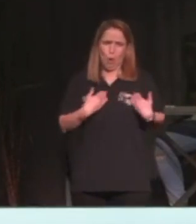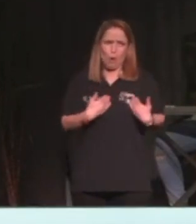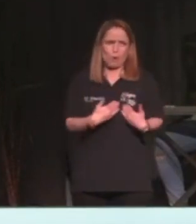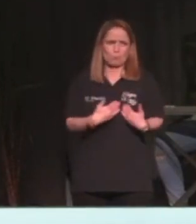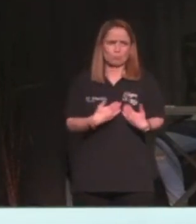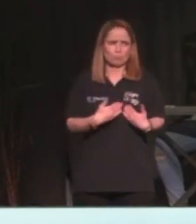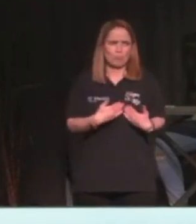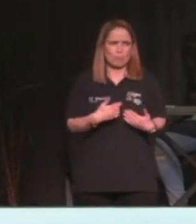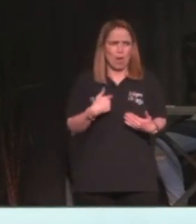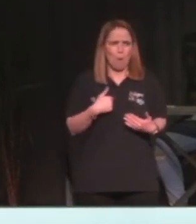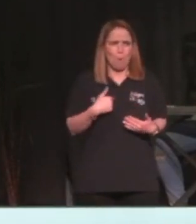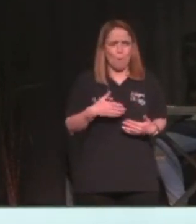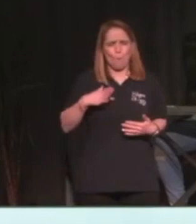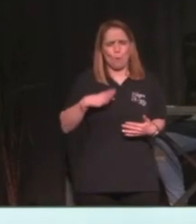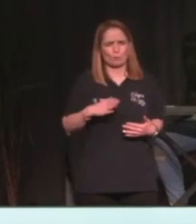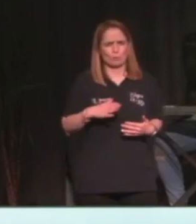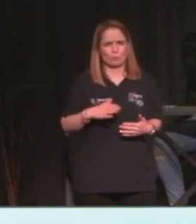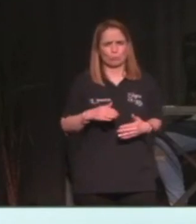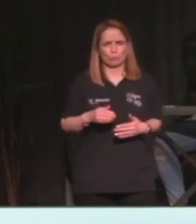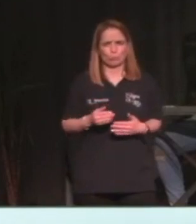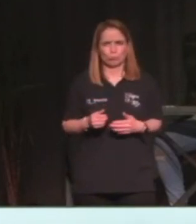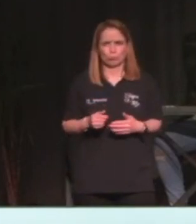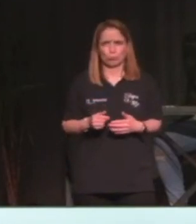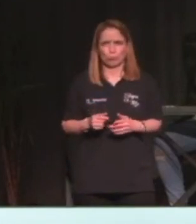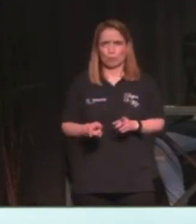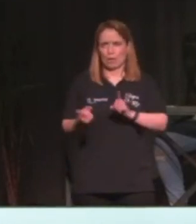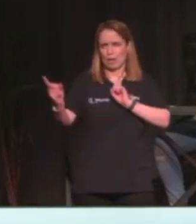I want to introduce you to Jesus today.